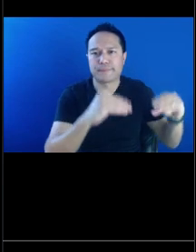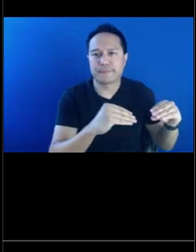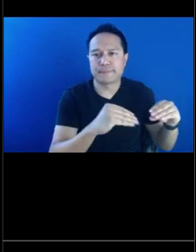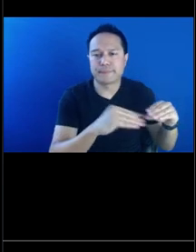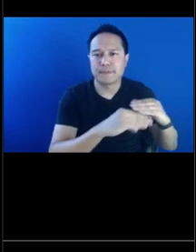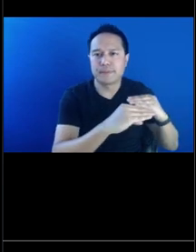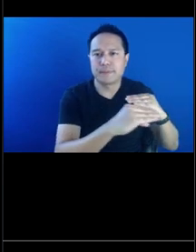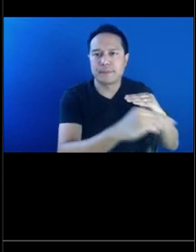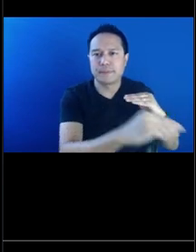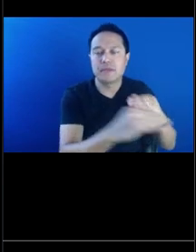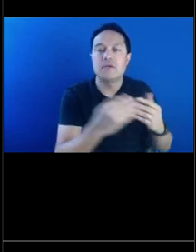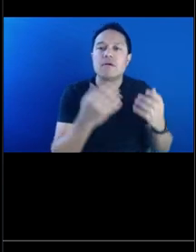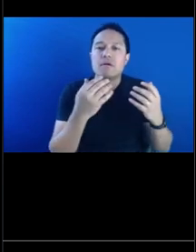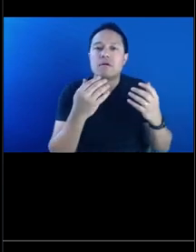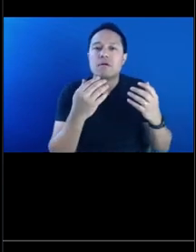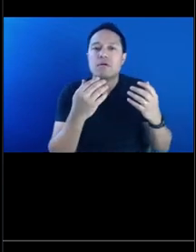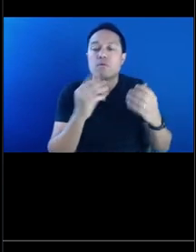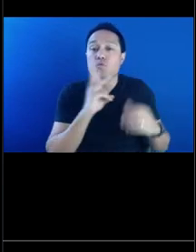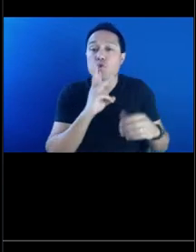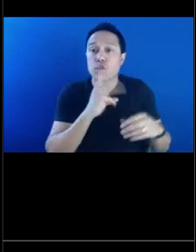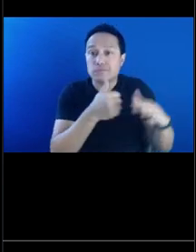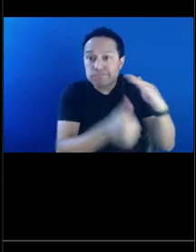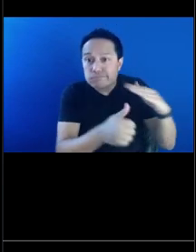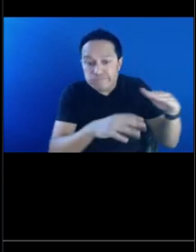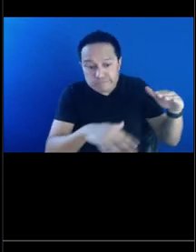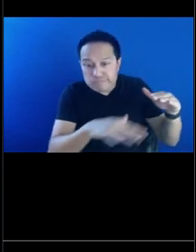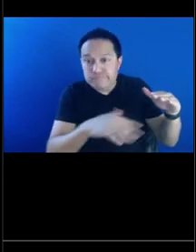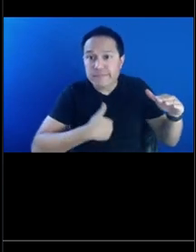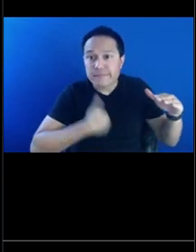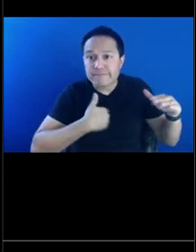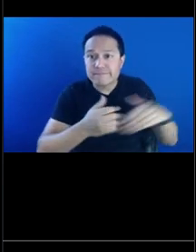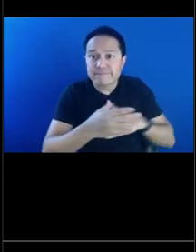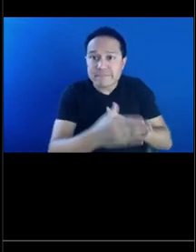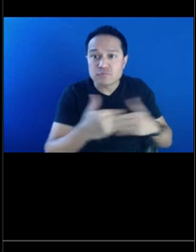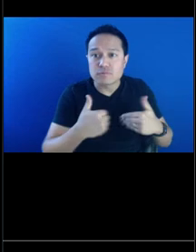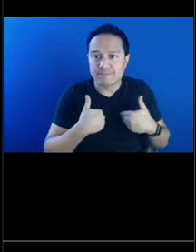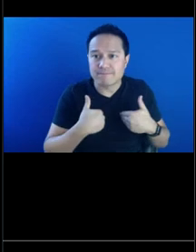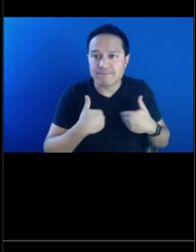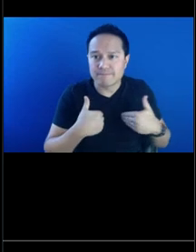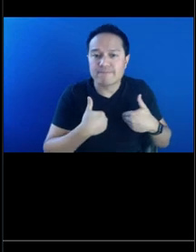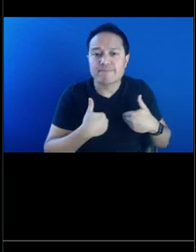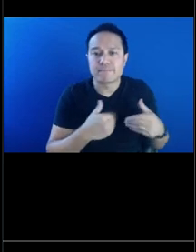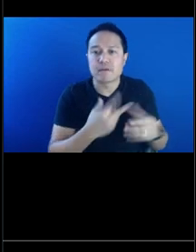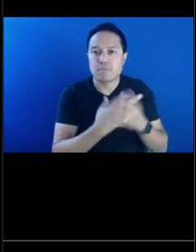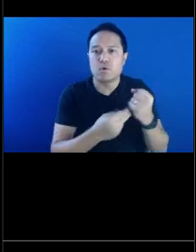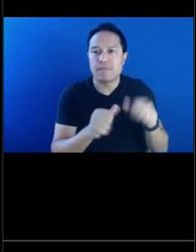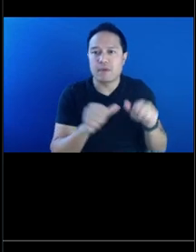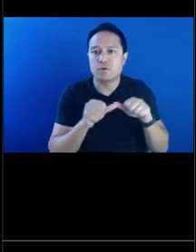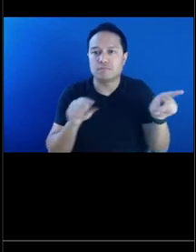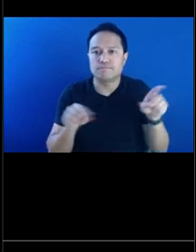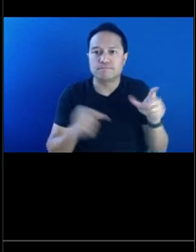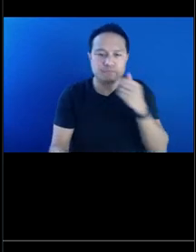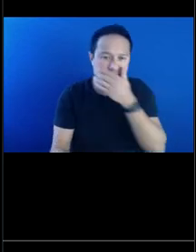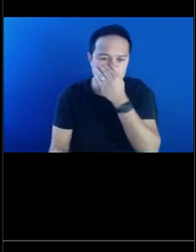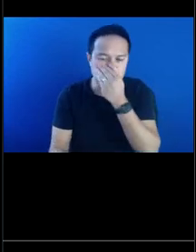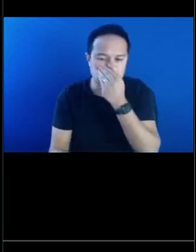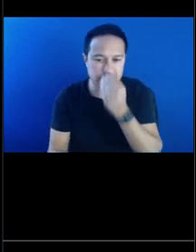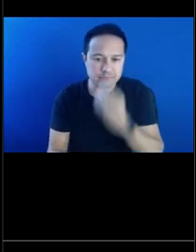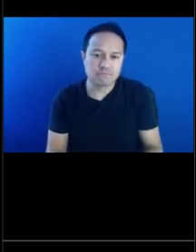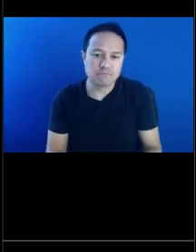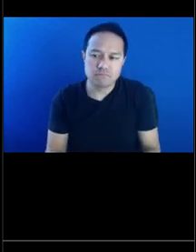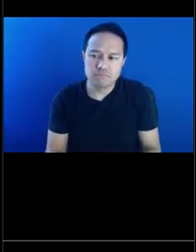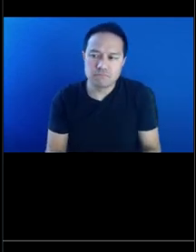great underwater habitat to find fish to eat and things like that in both of these areas. And so